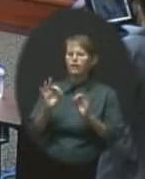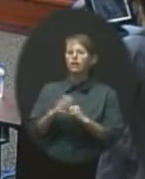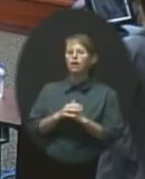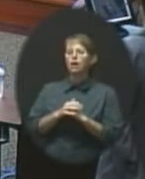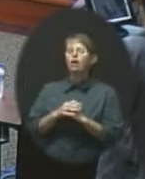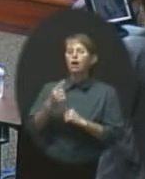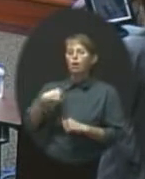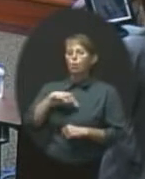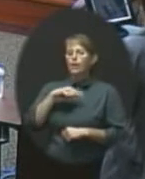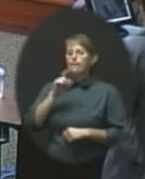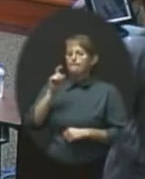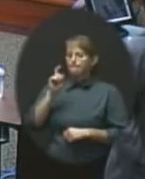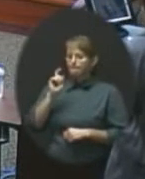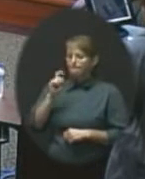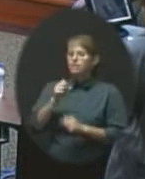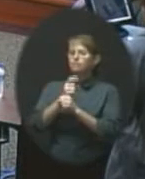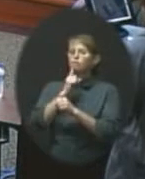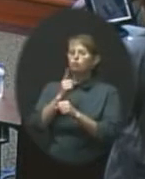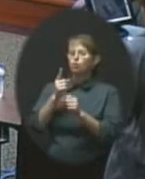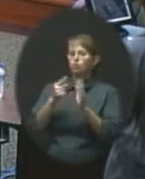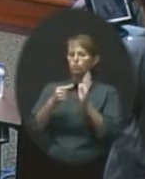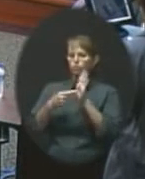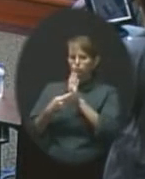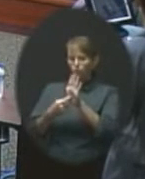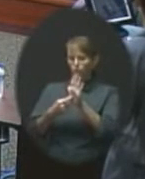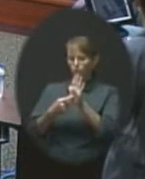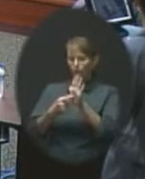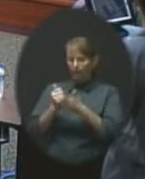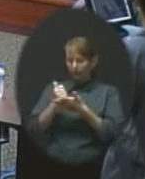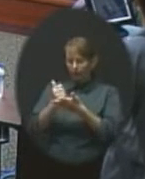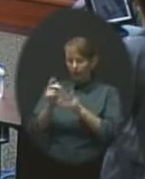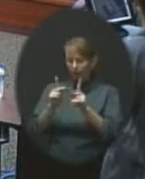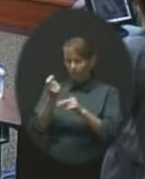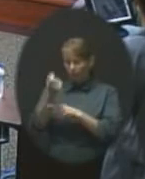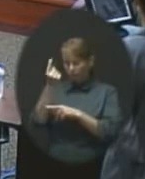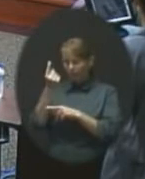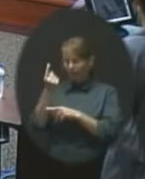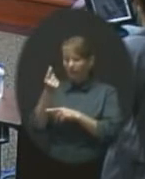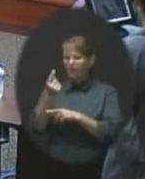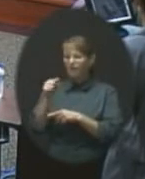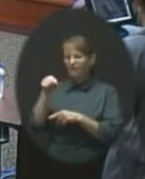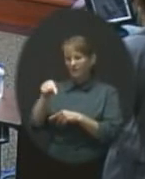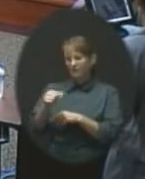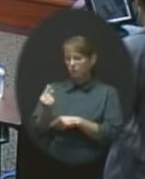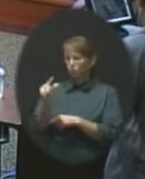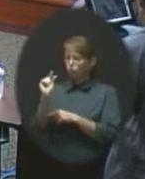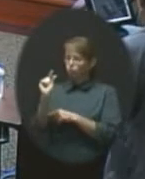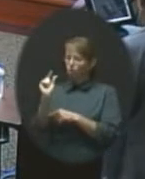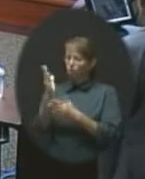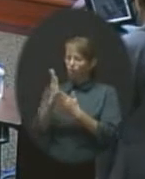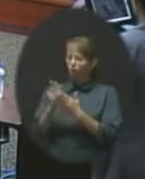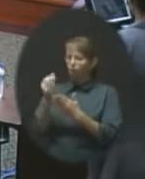this is one slice of the pie. There's lots of things that we have that are good.